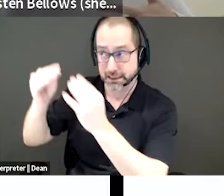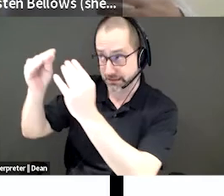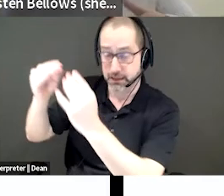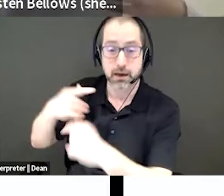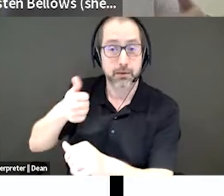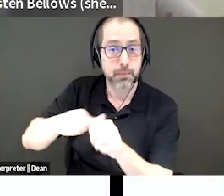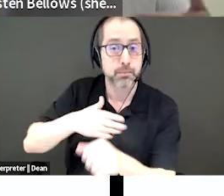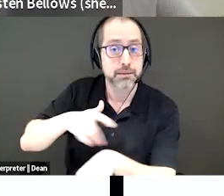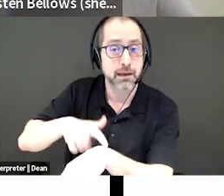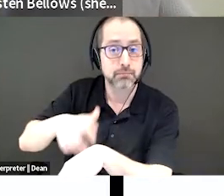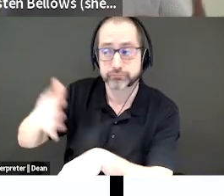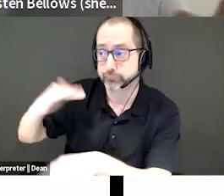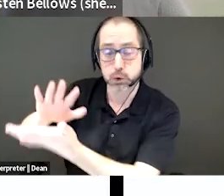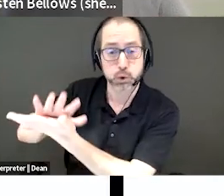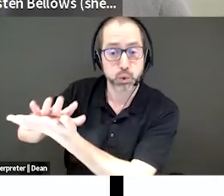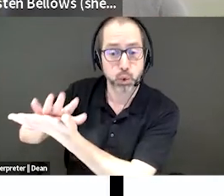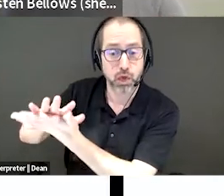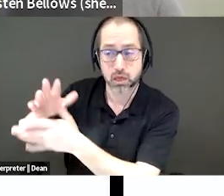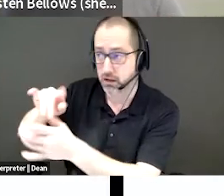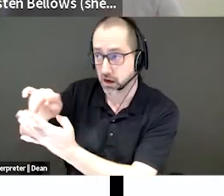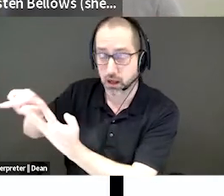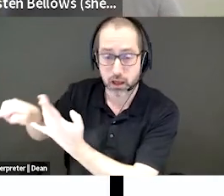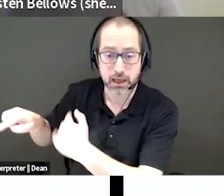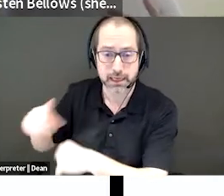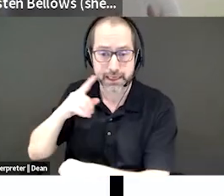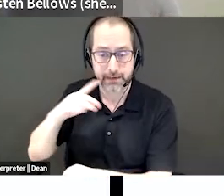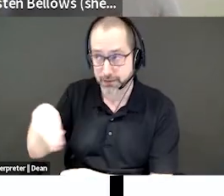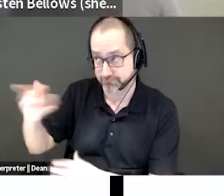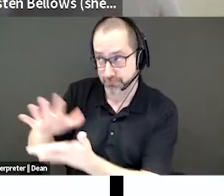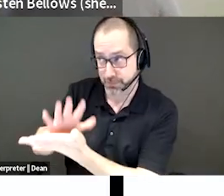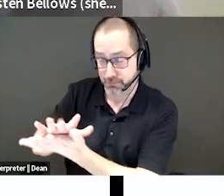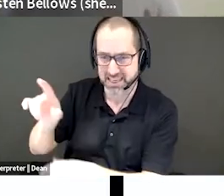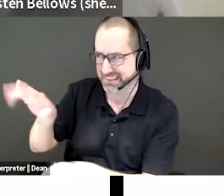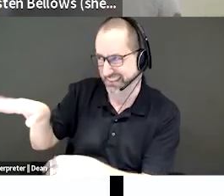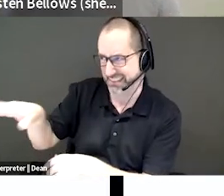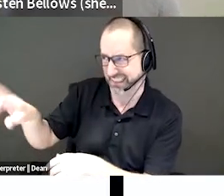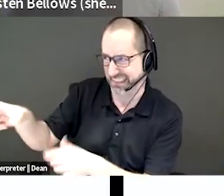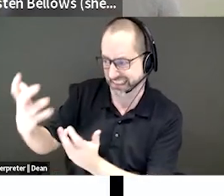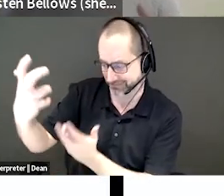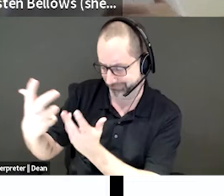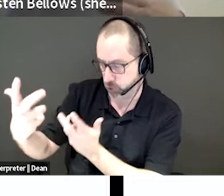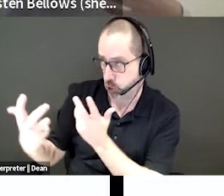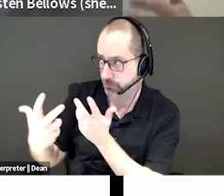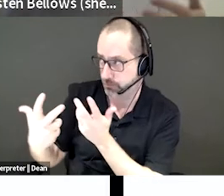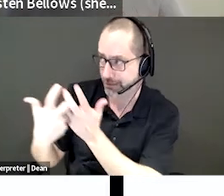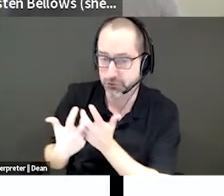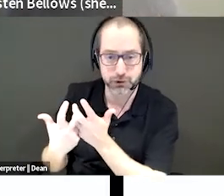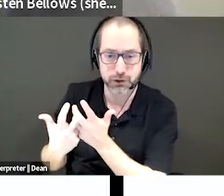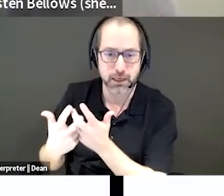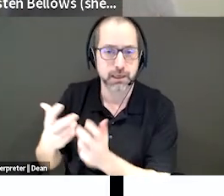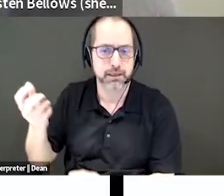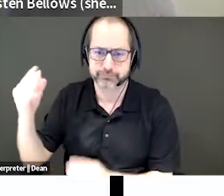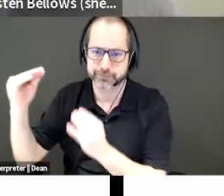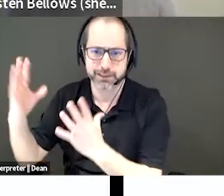when you would like hand in the paperwork that you need certain accommodations, some of them would like demand a huge amount